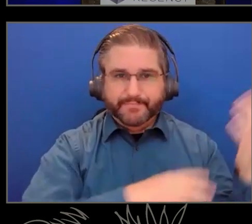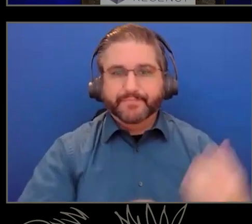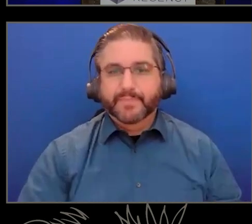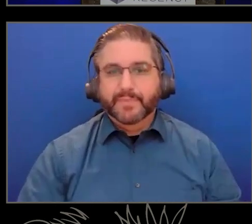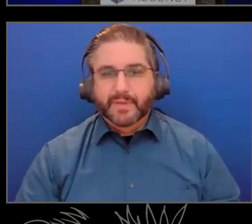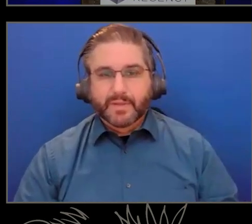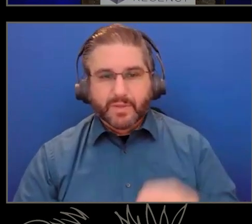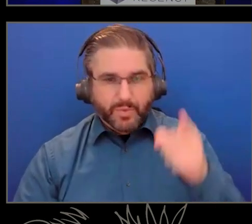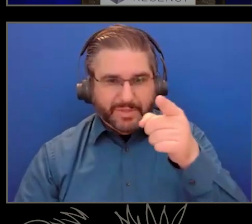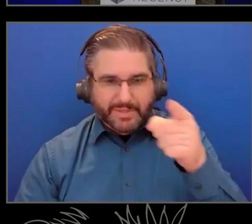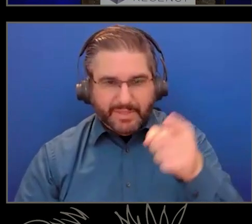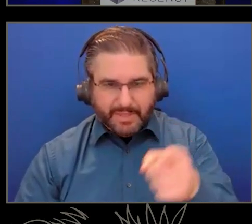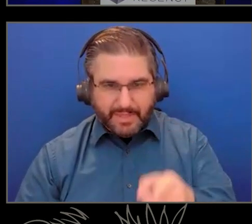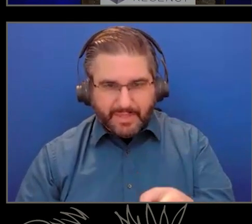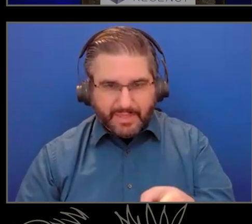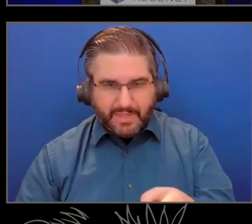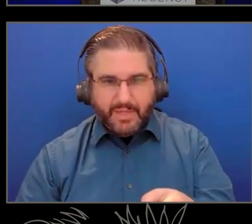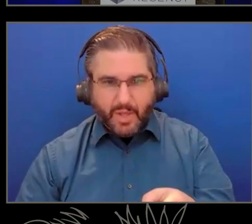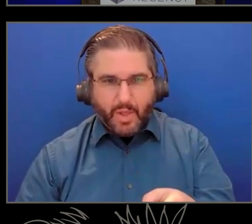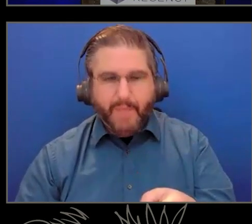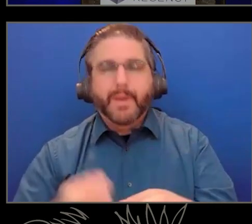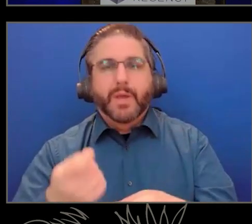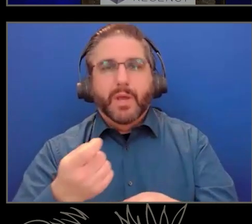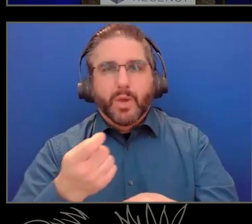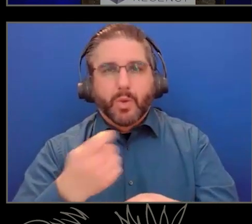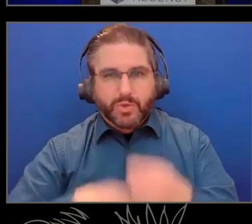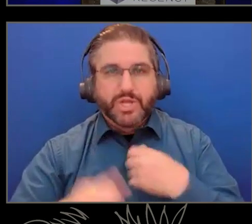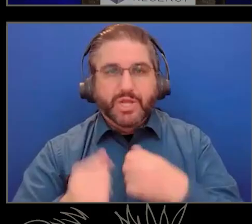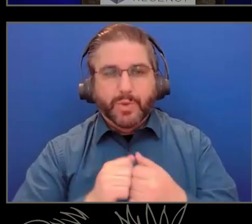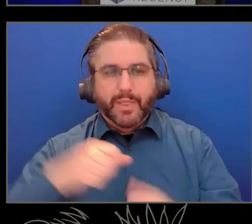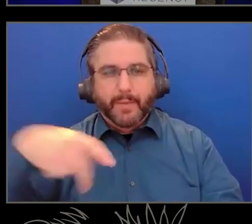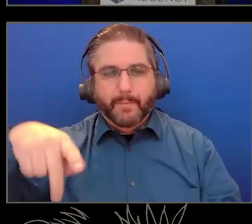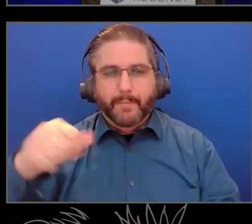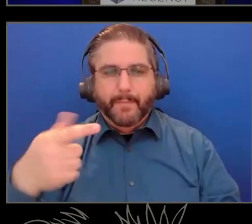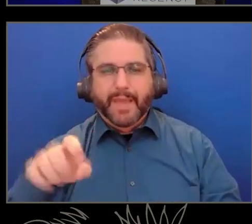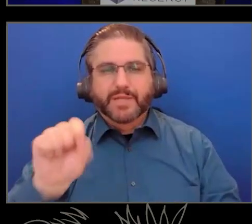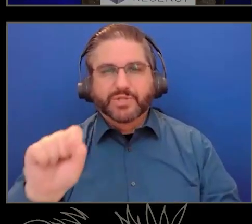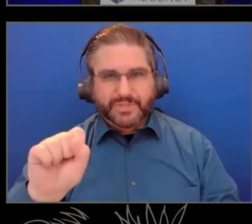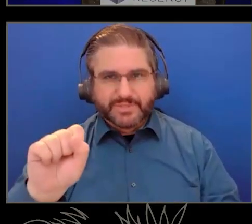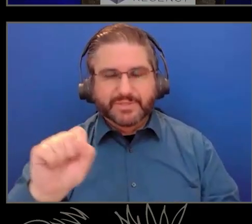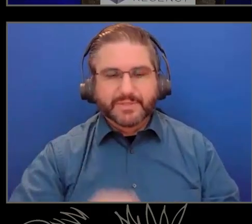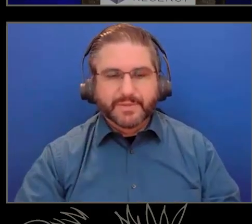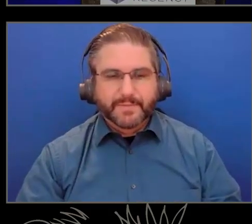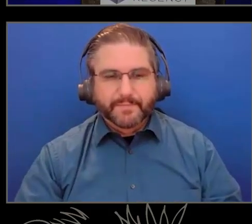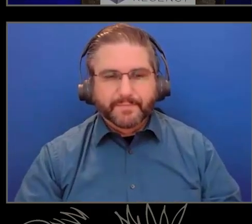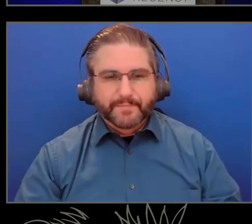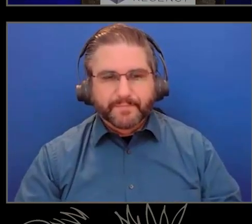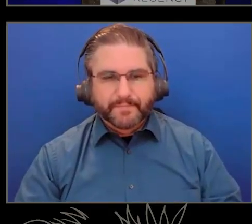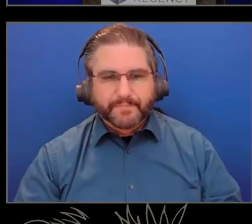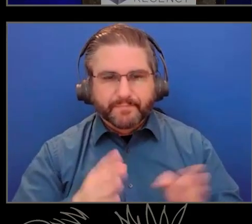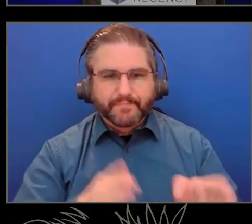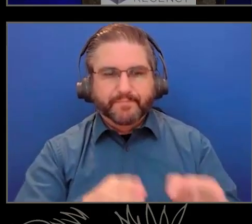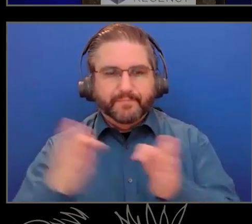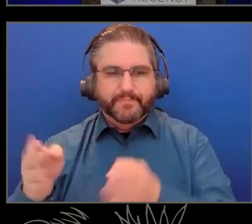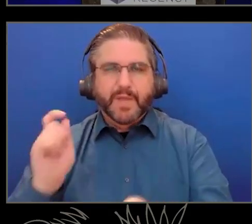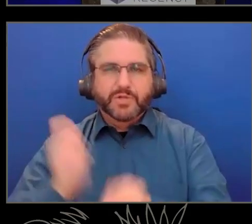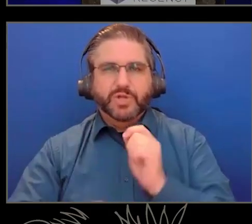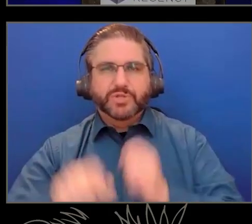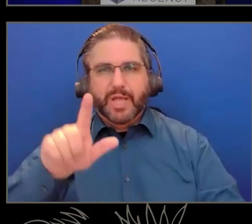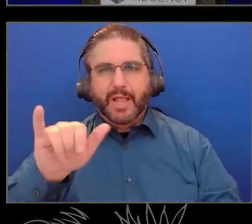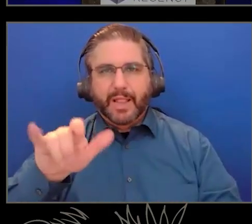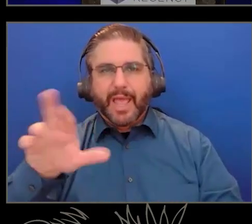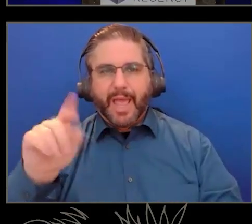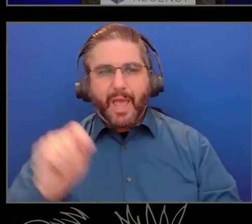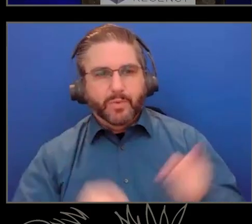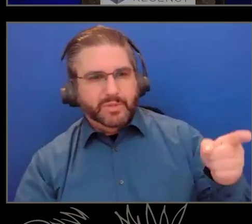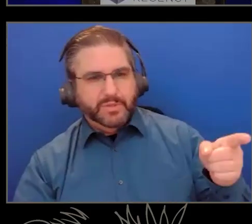these, and we're going to change that to pages. And then the layouts ones will change to layouts. And then we can refresh and everything works,